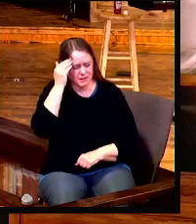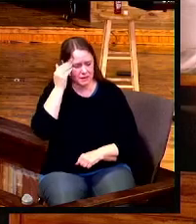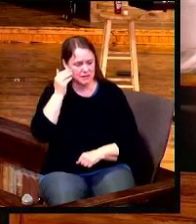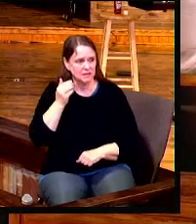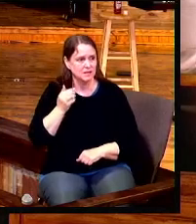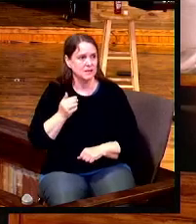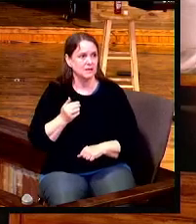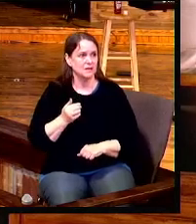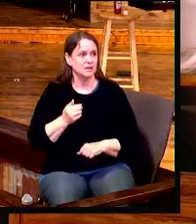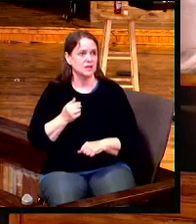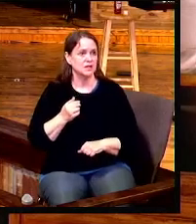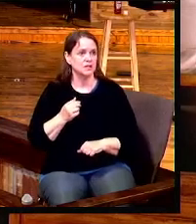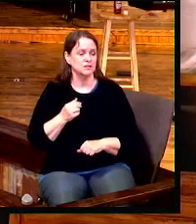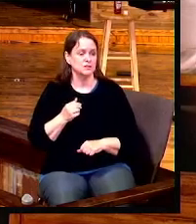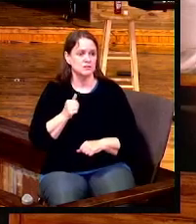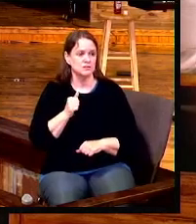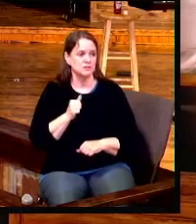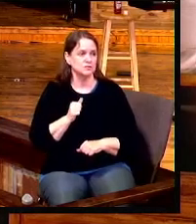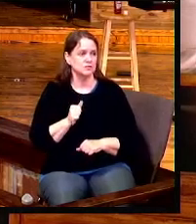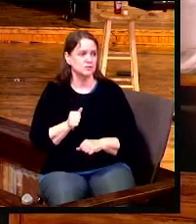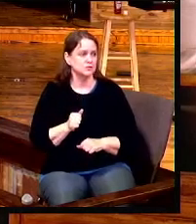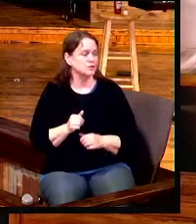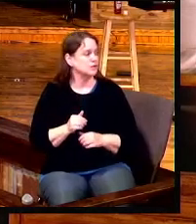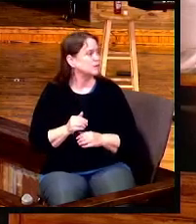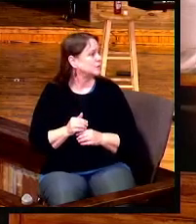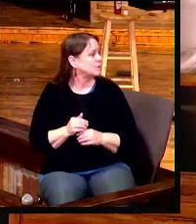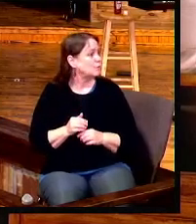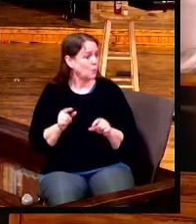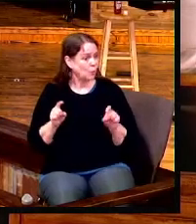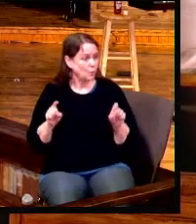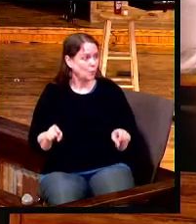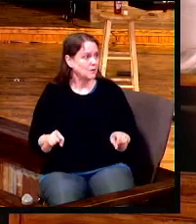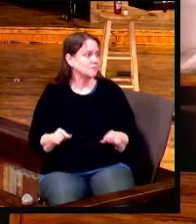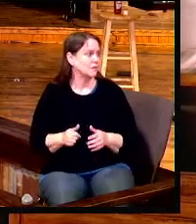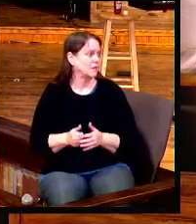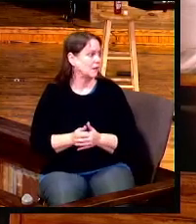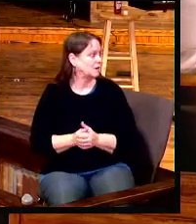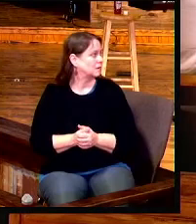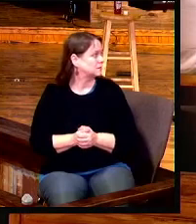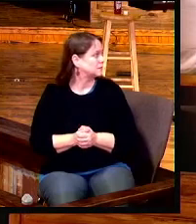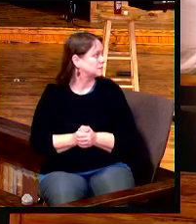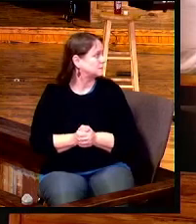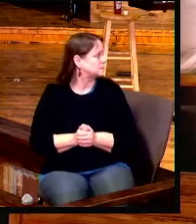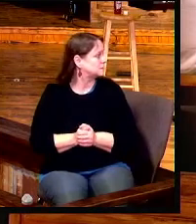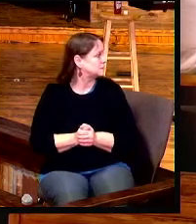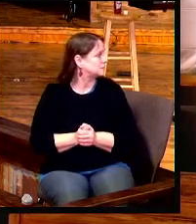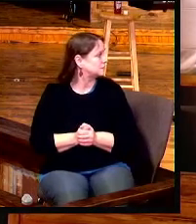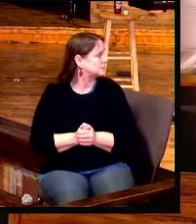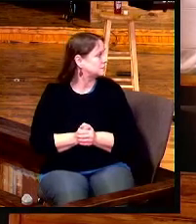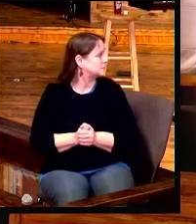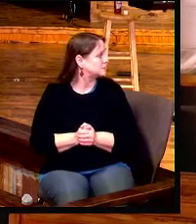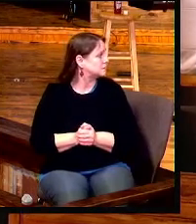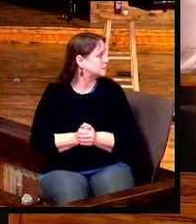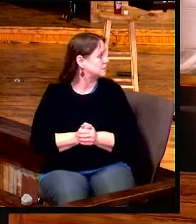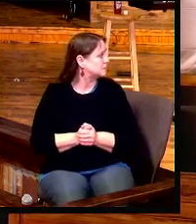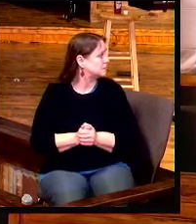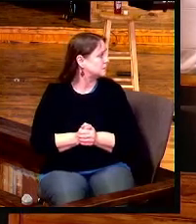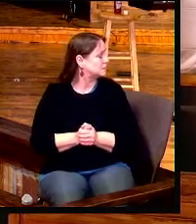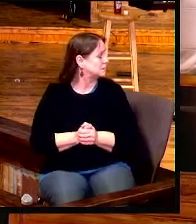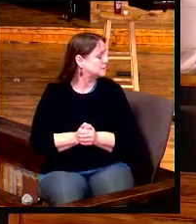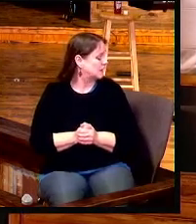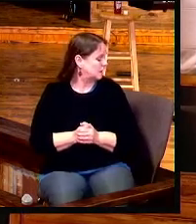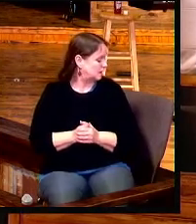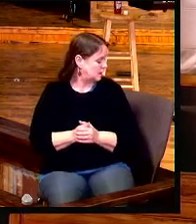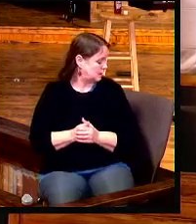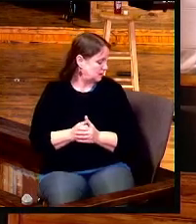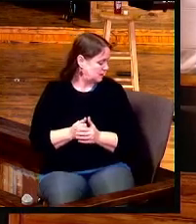did something, I told her she failed at it and that she was dumb for even trying. What do you think would happen eventually? Eventually, she